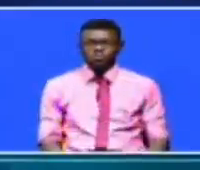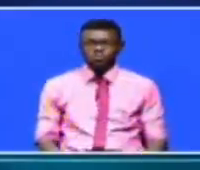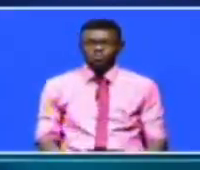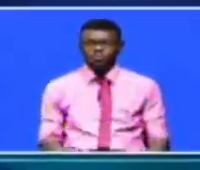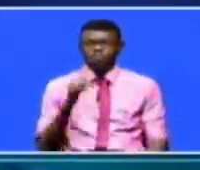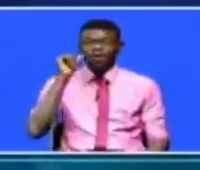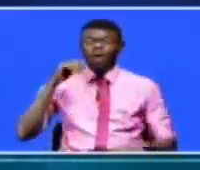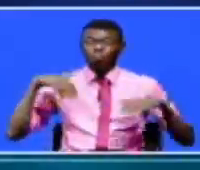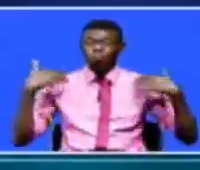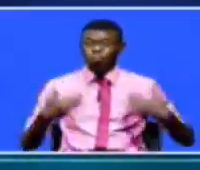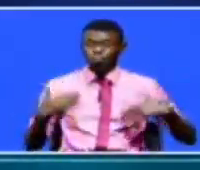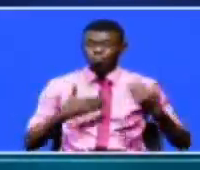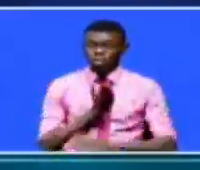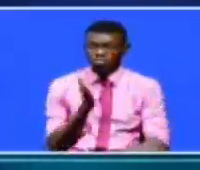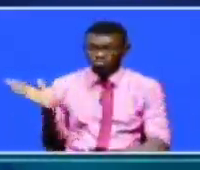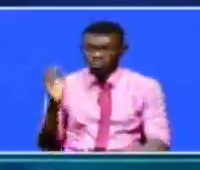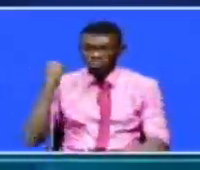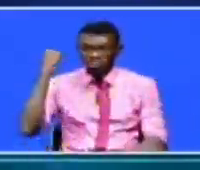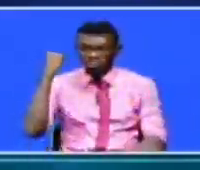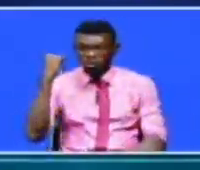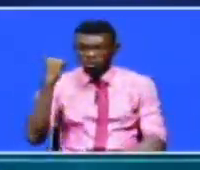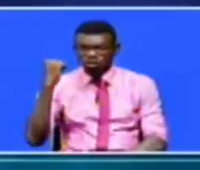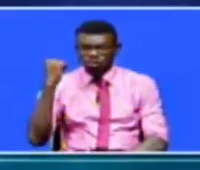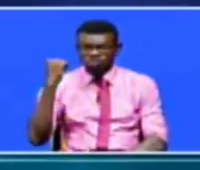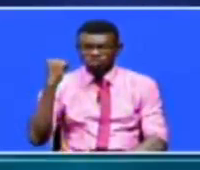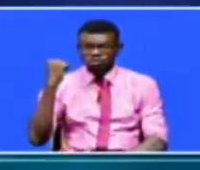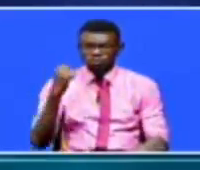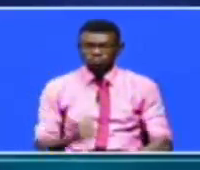Colorful, bold, and politically decisive.